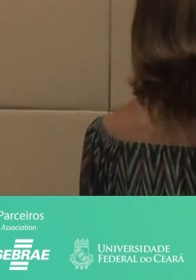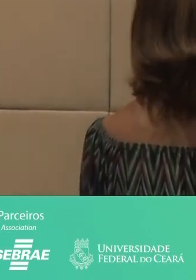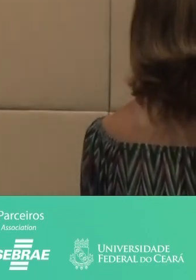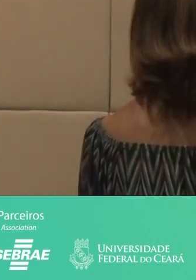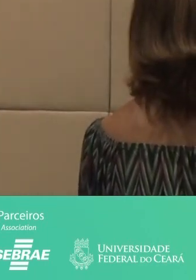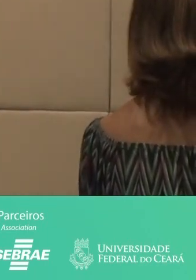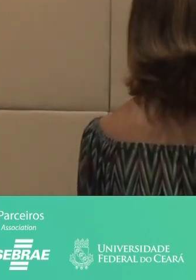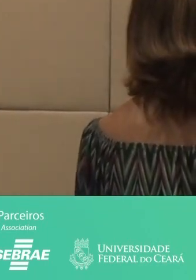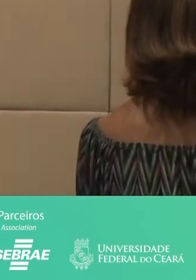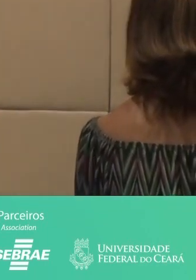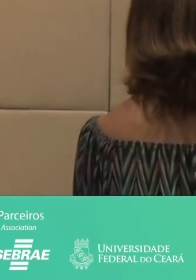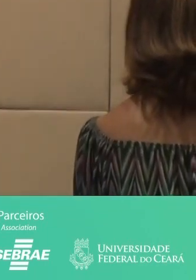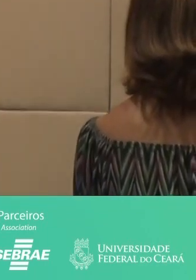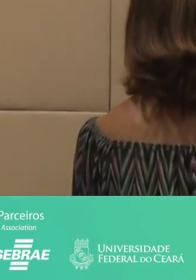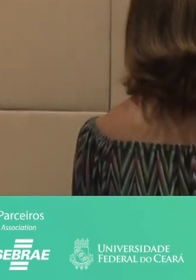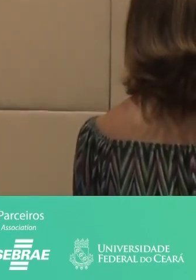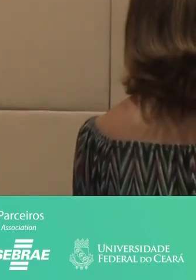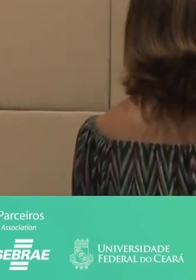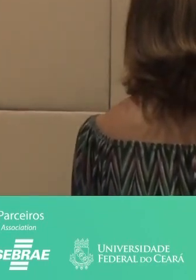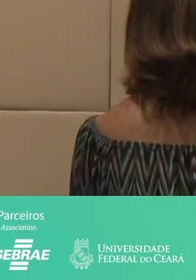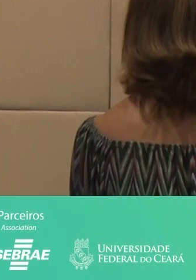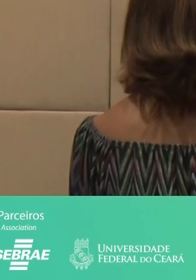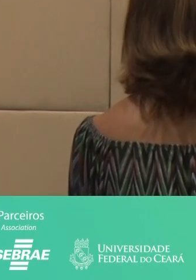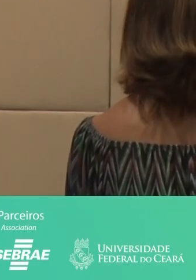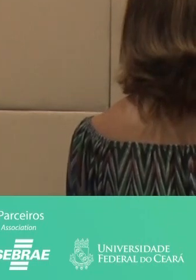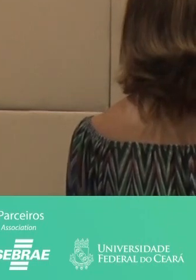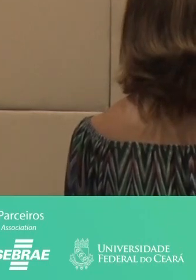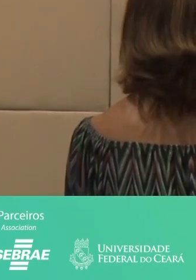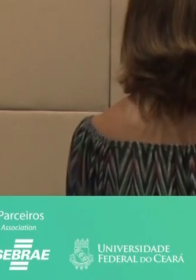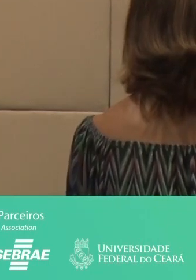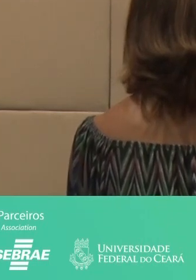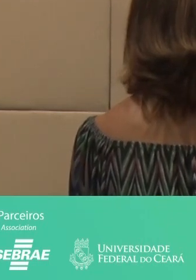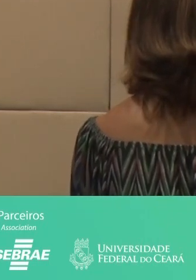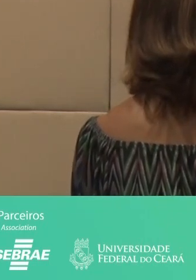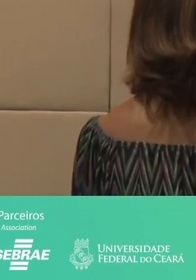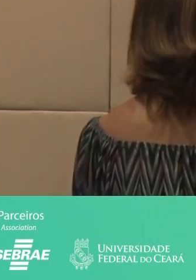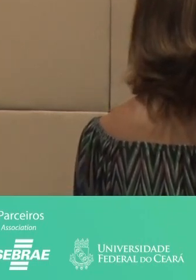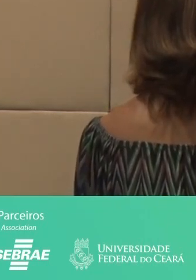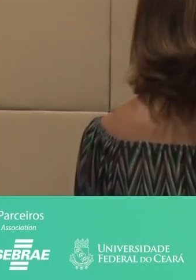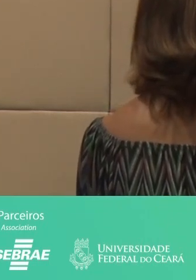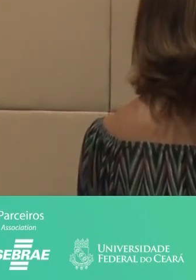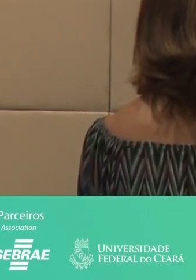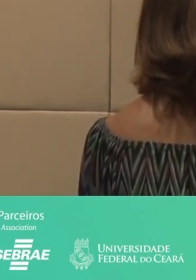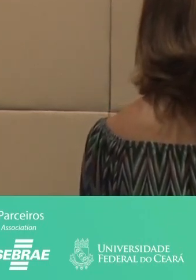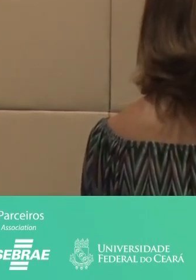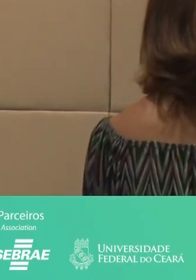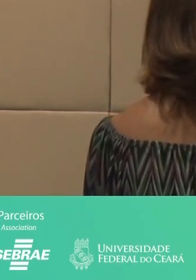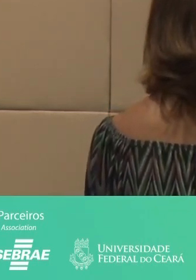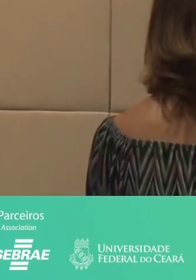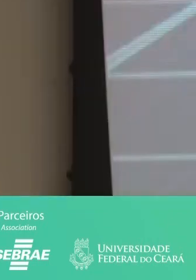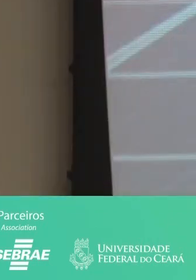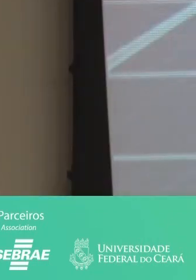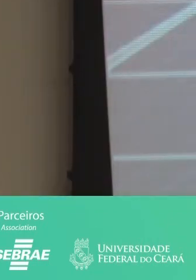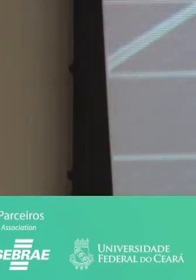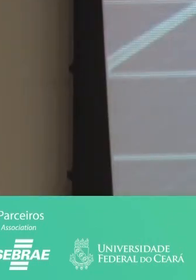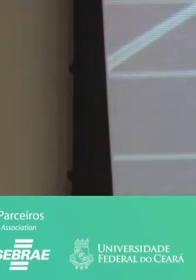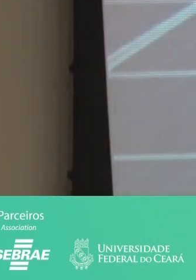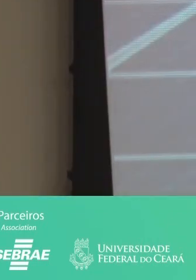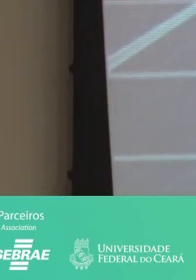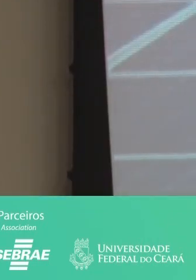I want to talk a little bit about a different vision, a vision from Germany